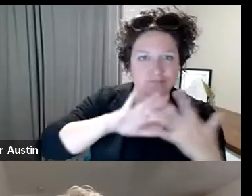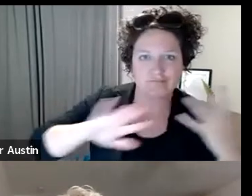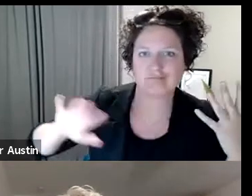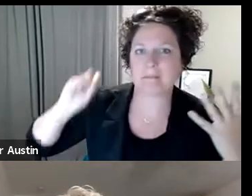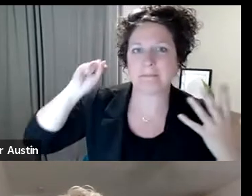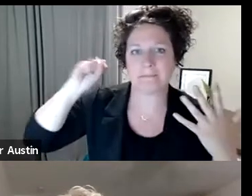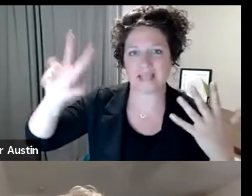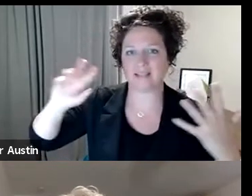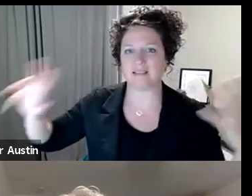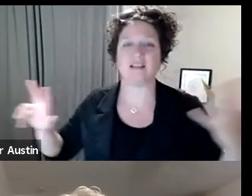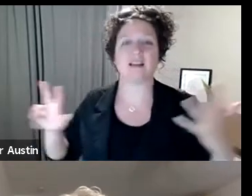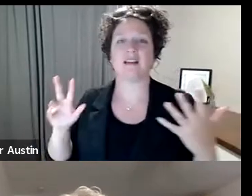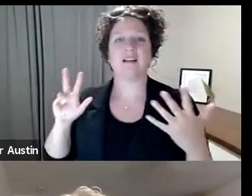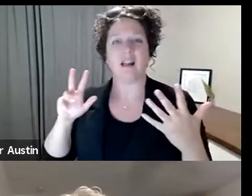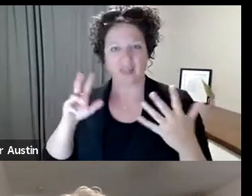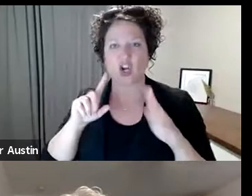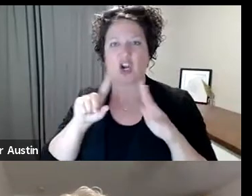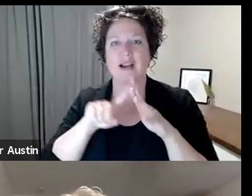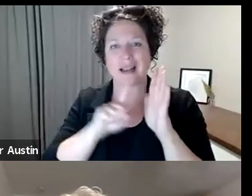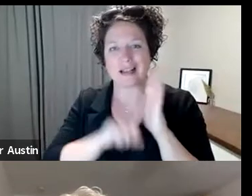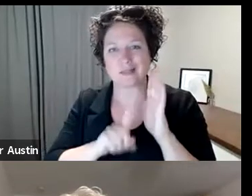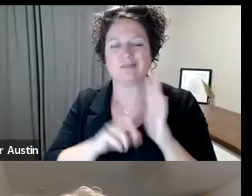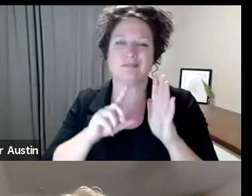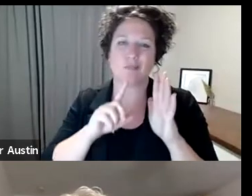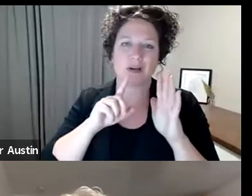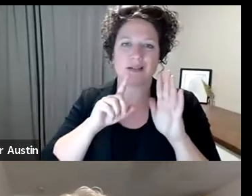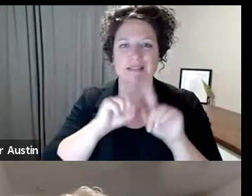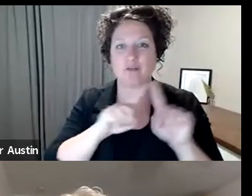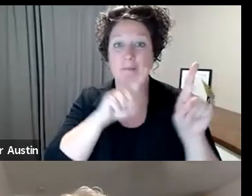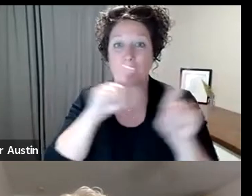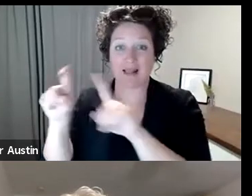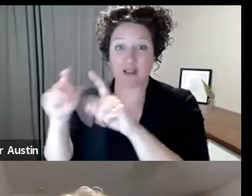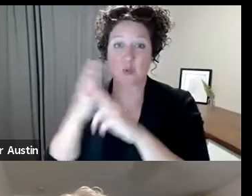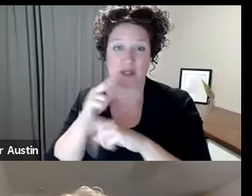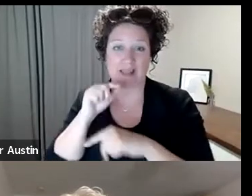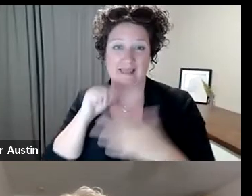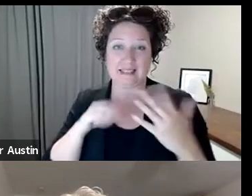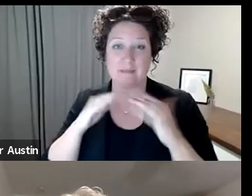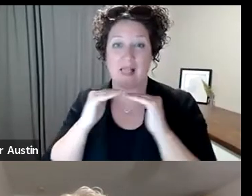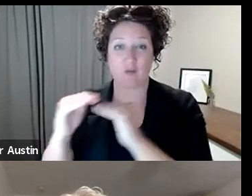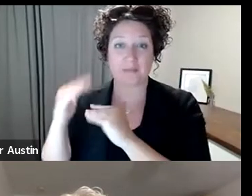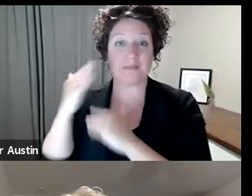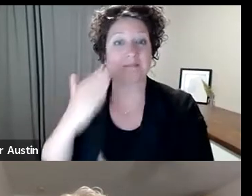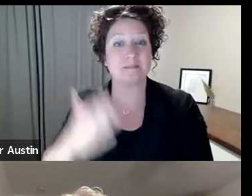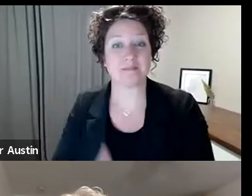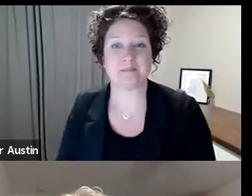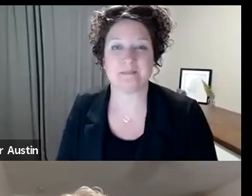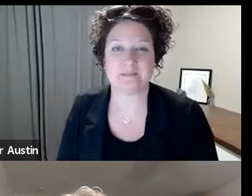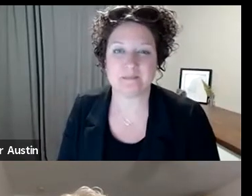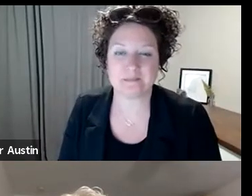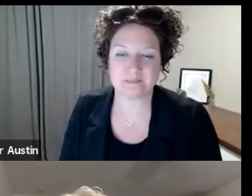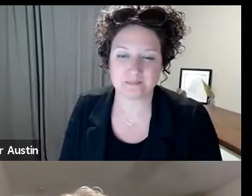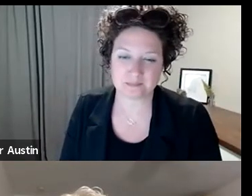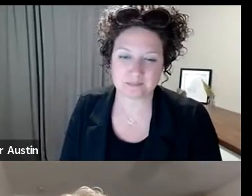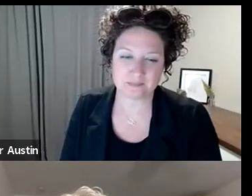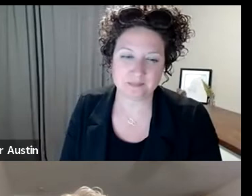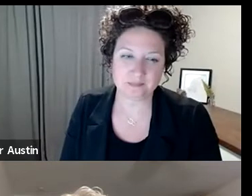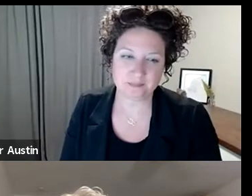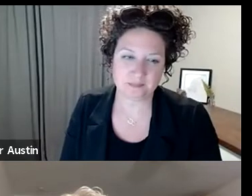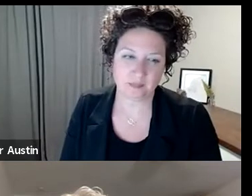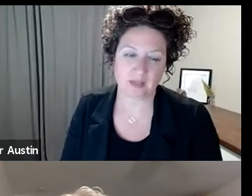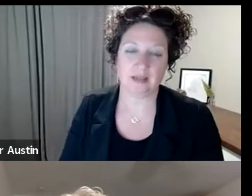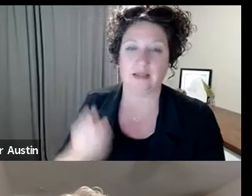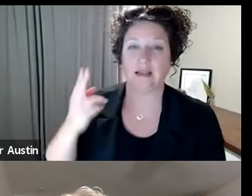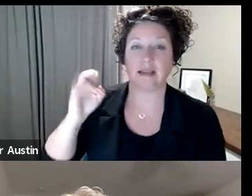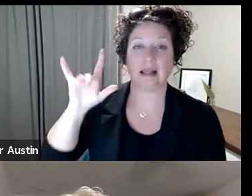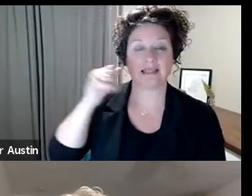up, exploring pilots using the MOSIF platform. Thank you. Thanks, Dion. Those